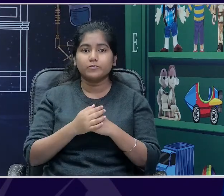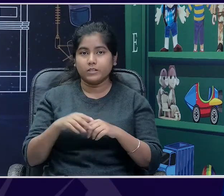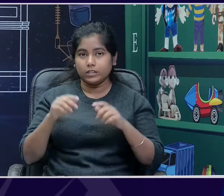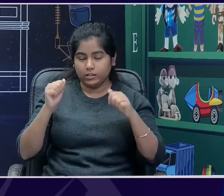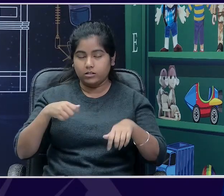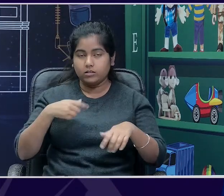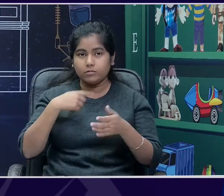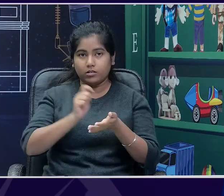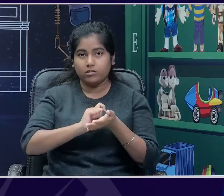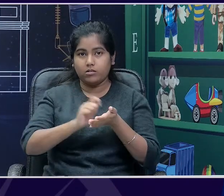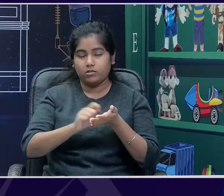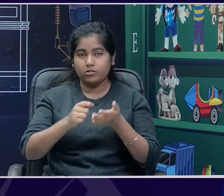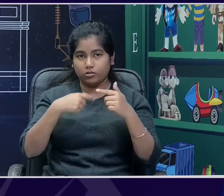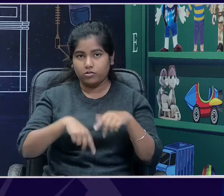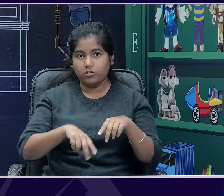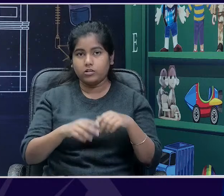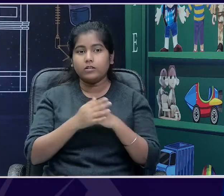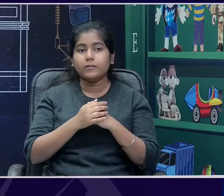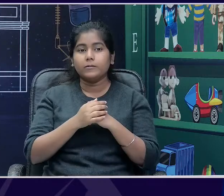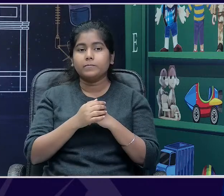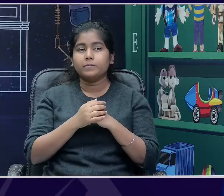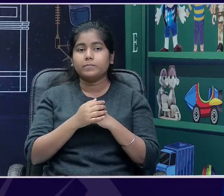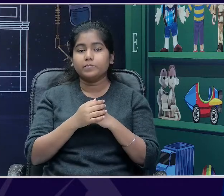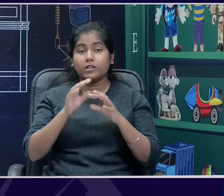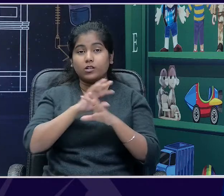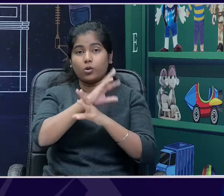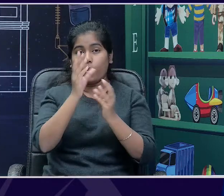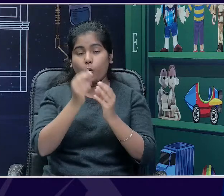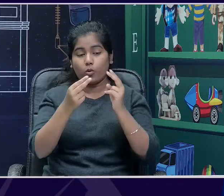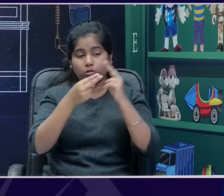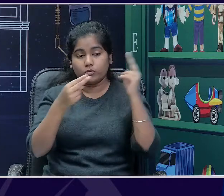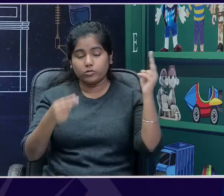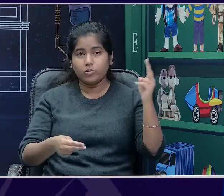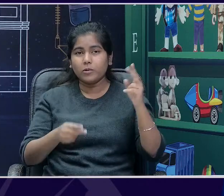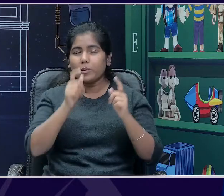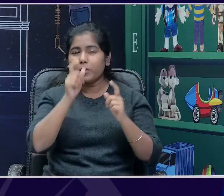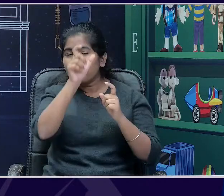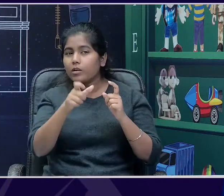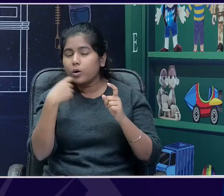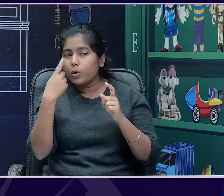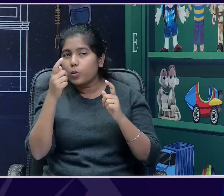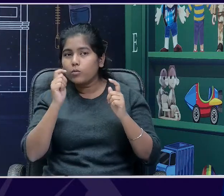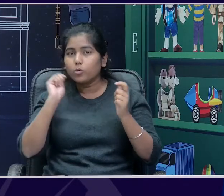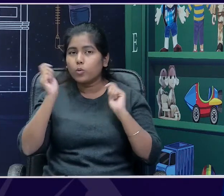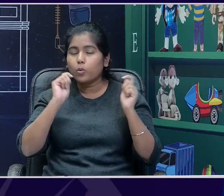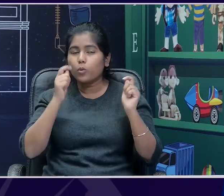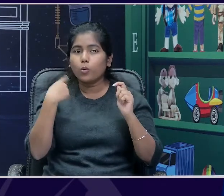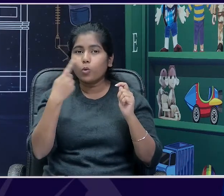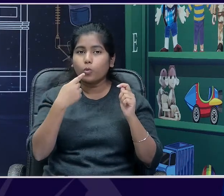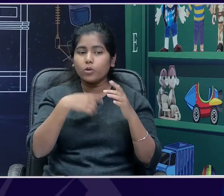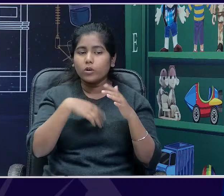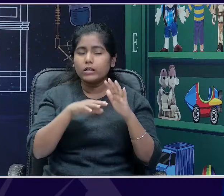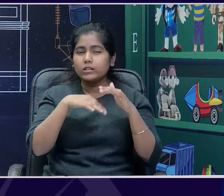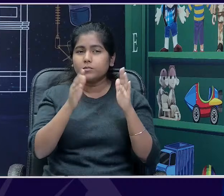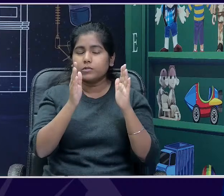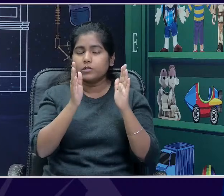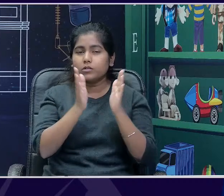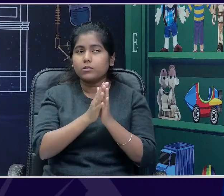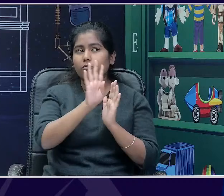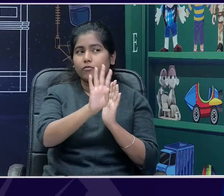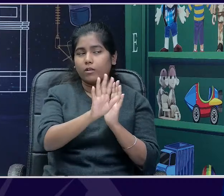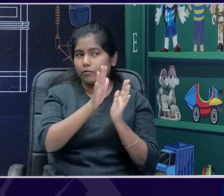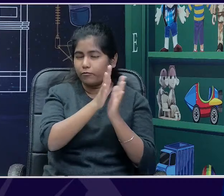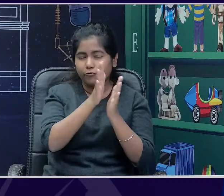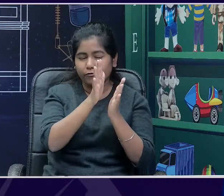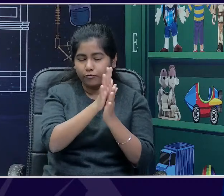the characters in this entire story. So I found minimum 5 are there, including Doctor,